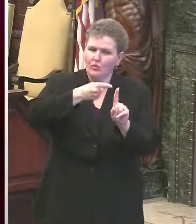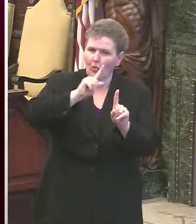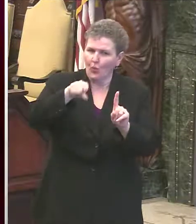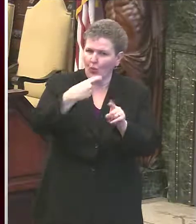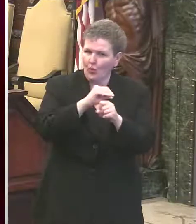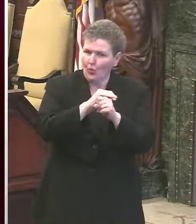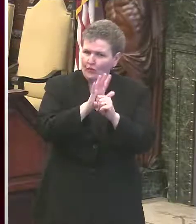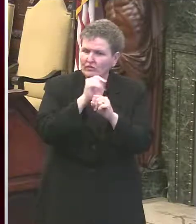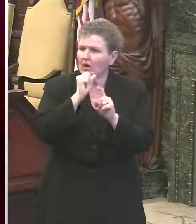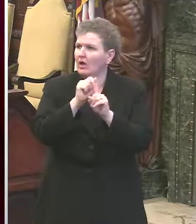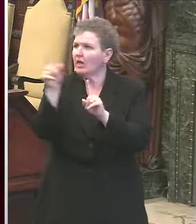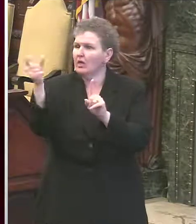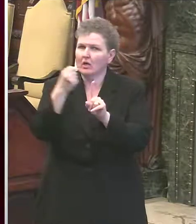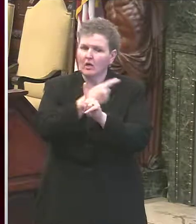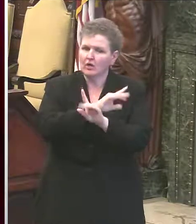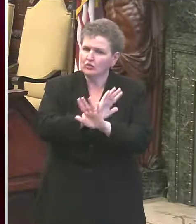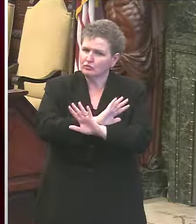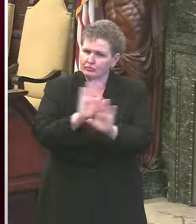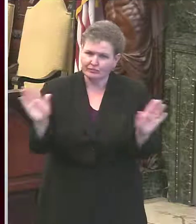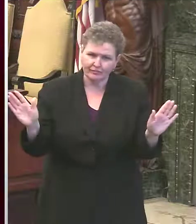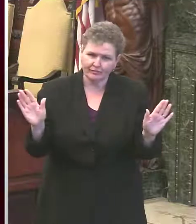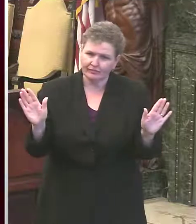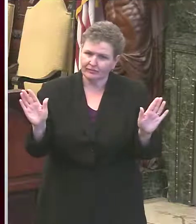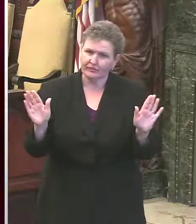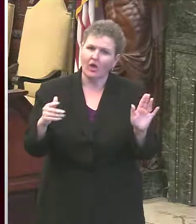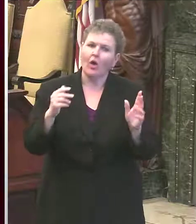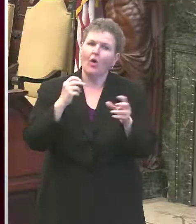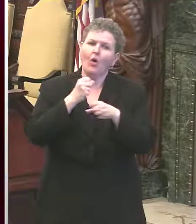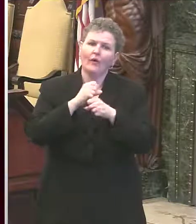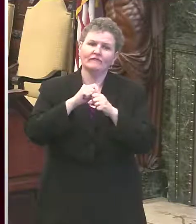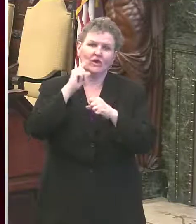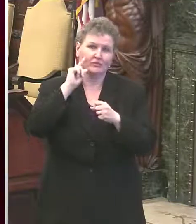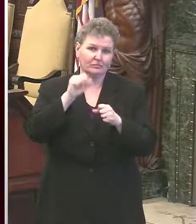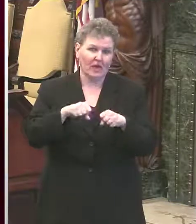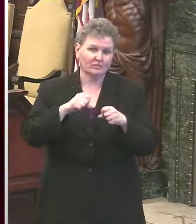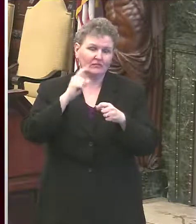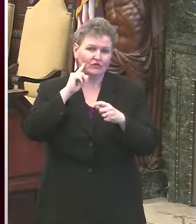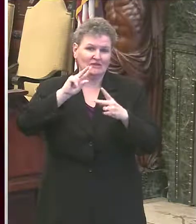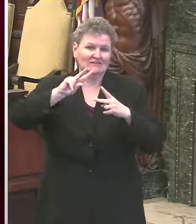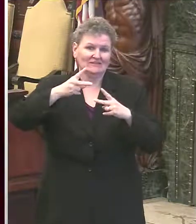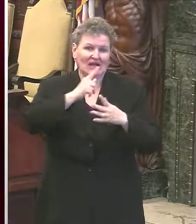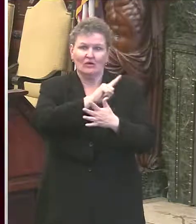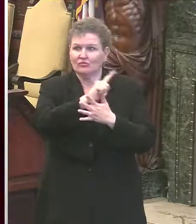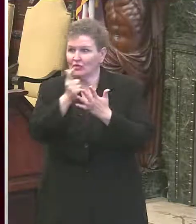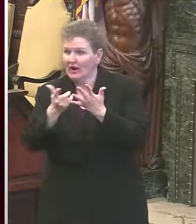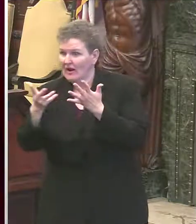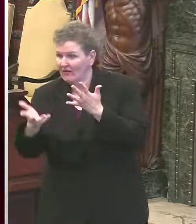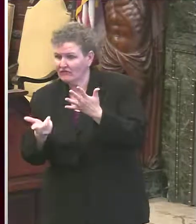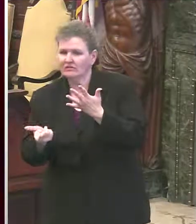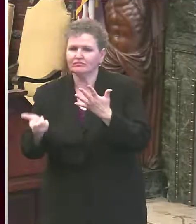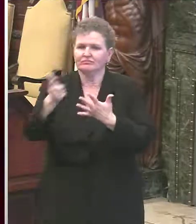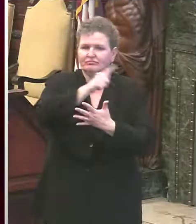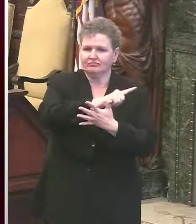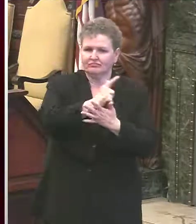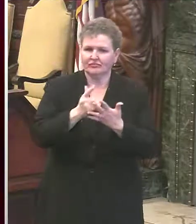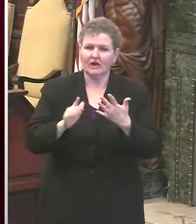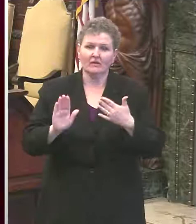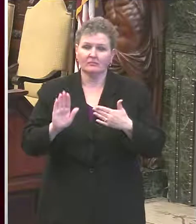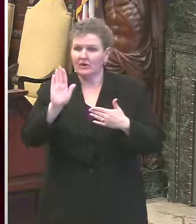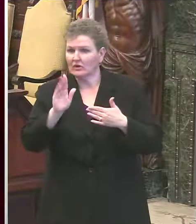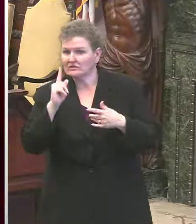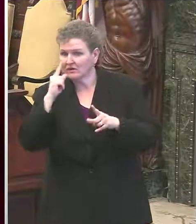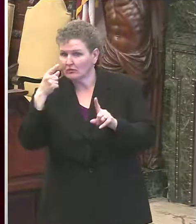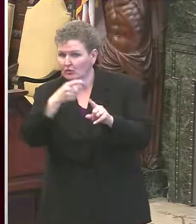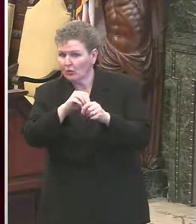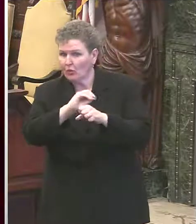another topic, please hold those for a potential second round. So if your hand is raised now and your question is not about COVID, please be sure to lower it and we will